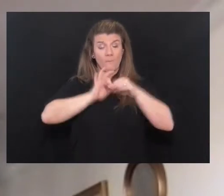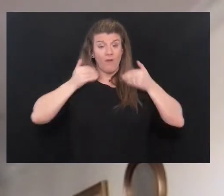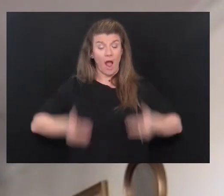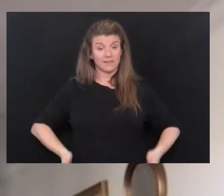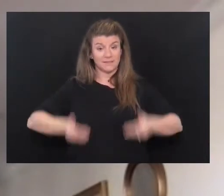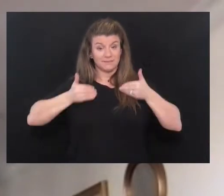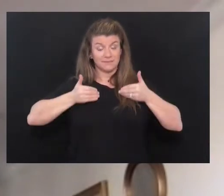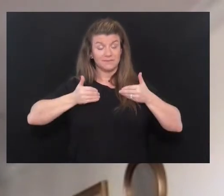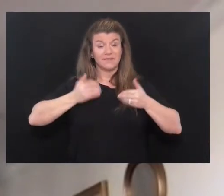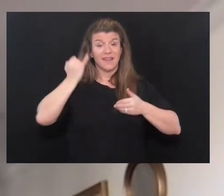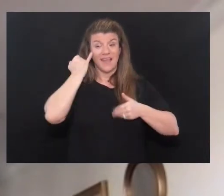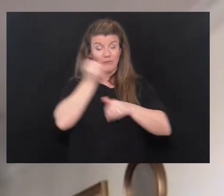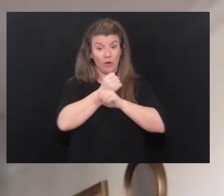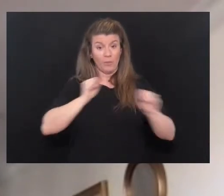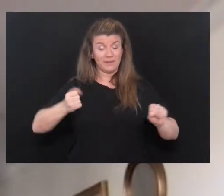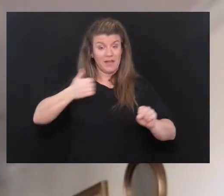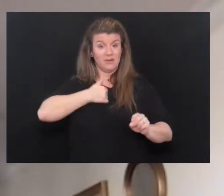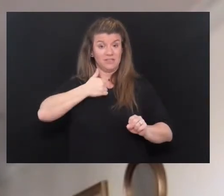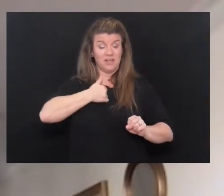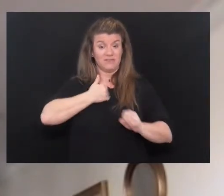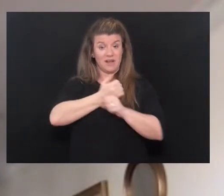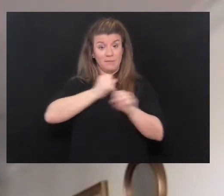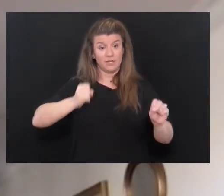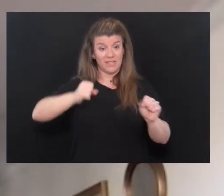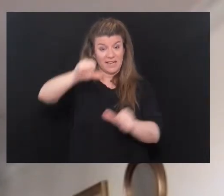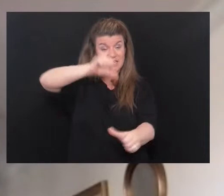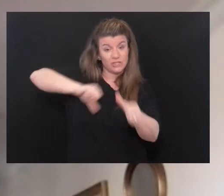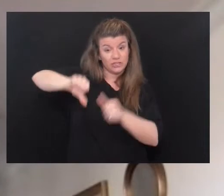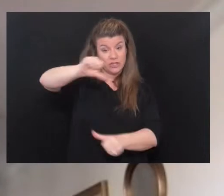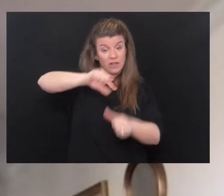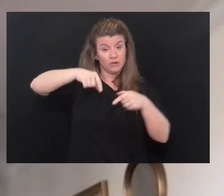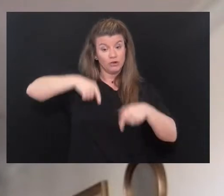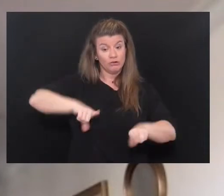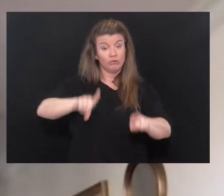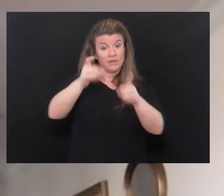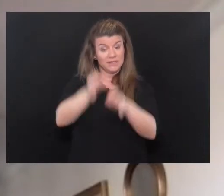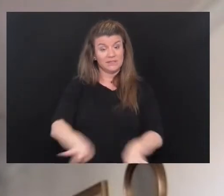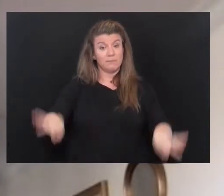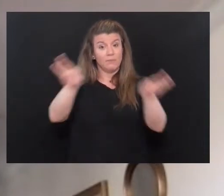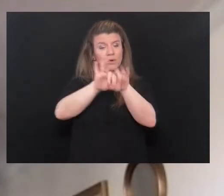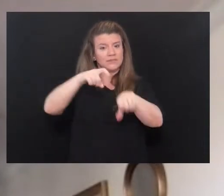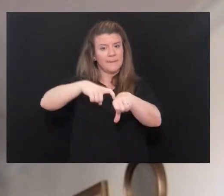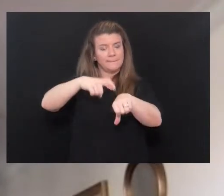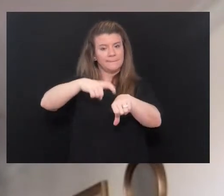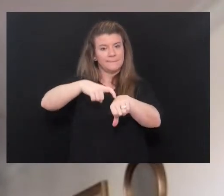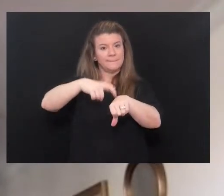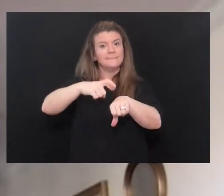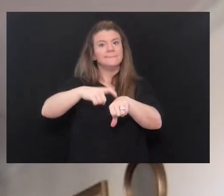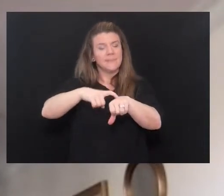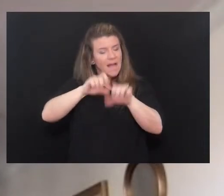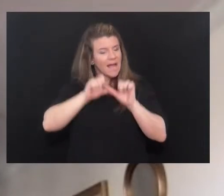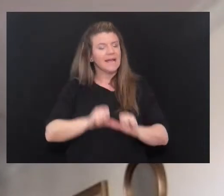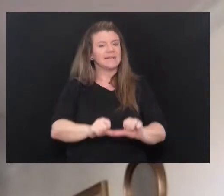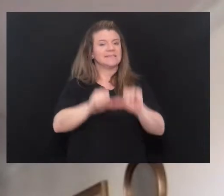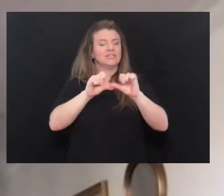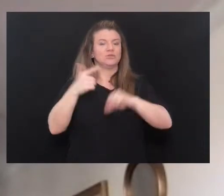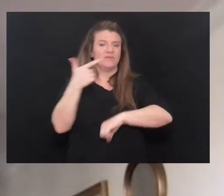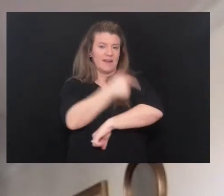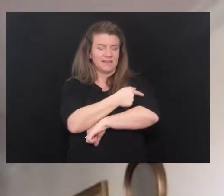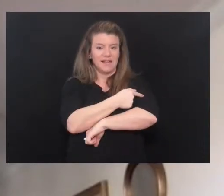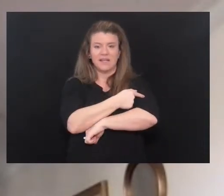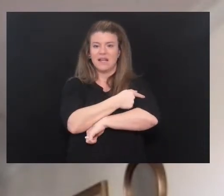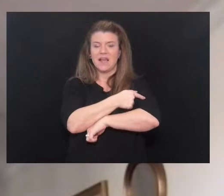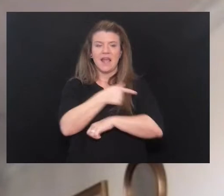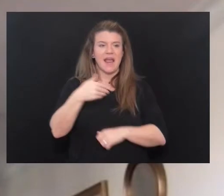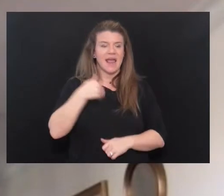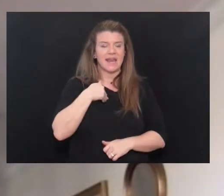protect ourselves and protect each other during this really critical time period, and continue to vaccinate and